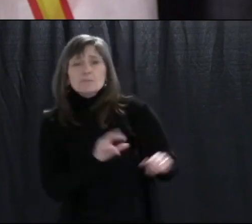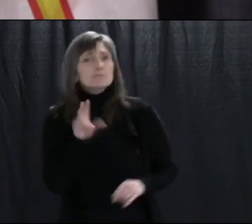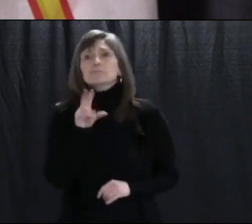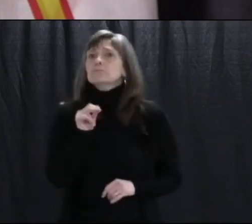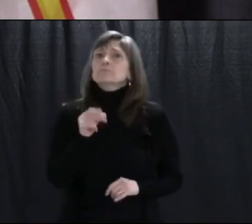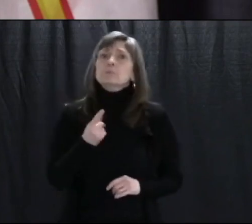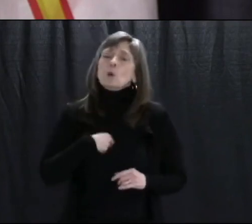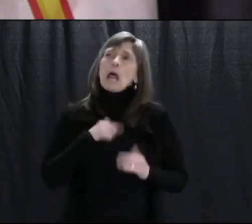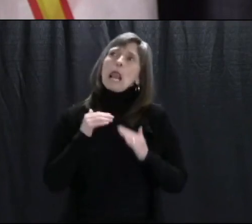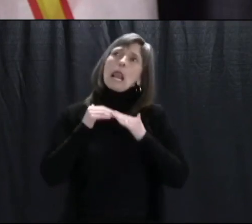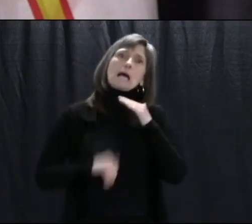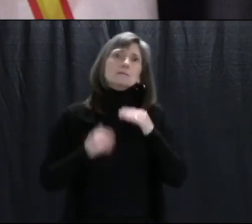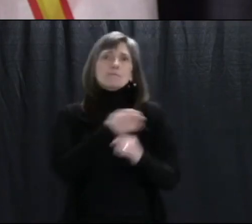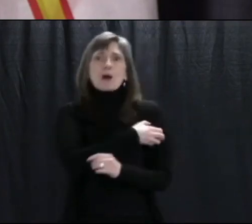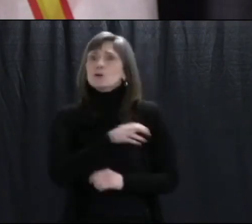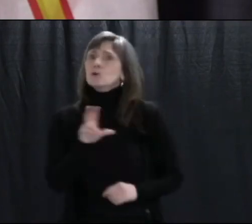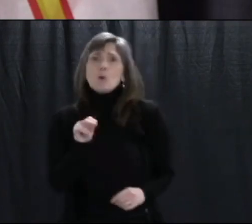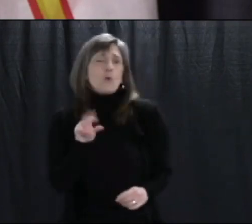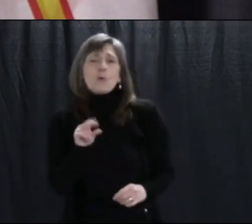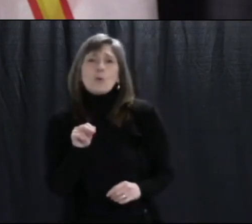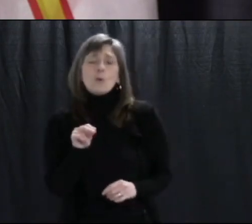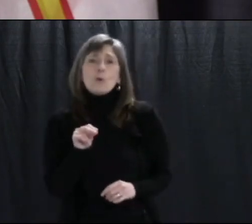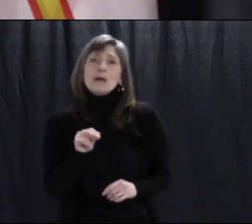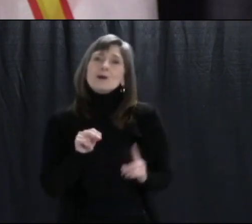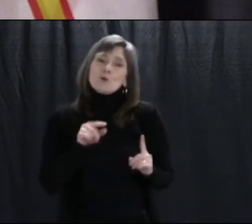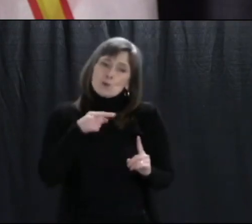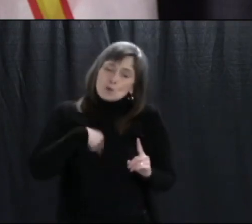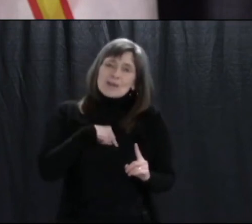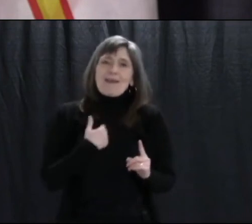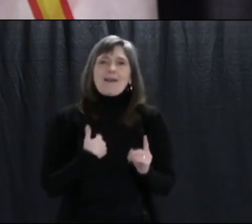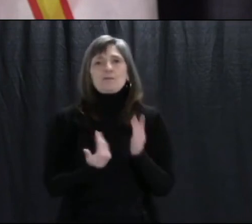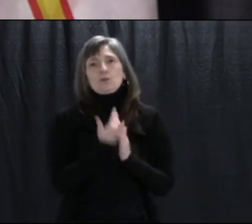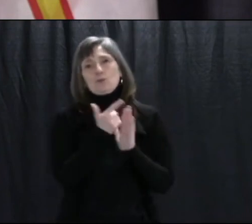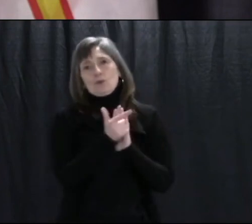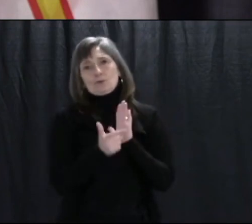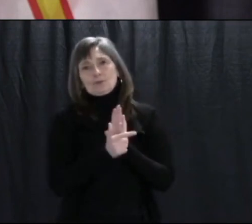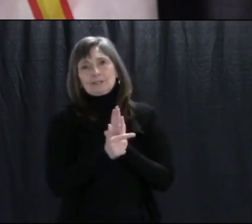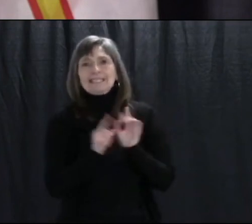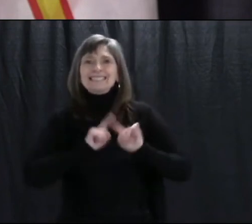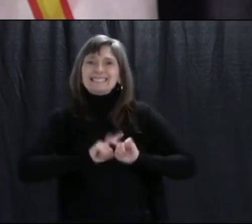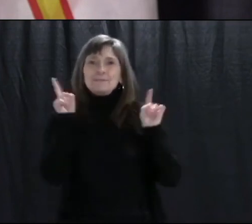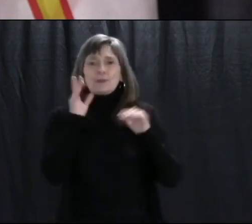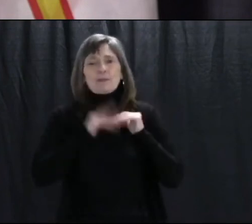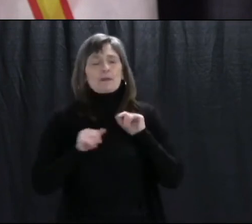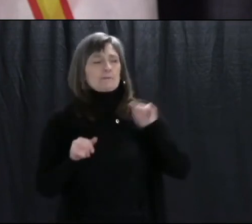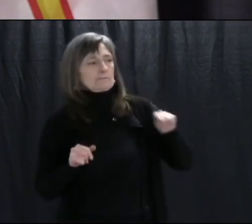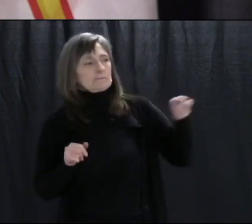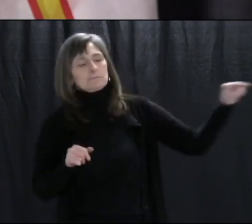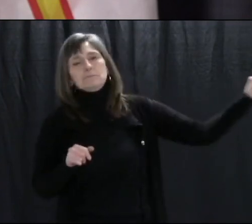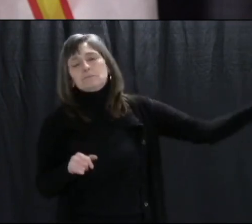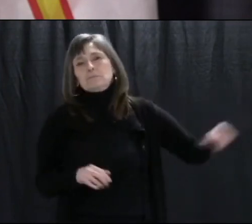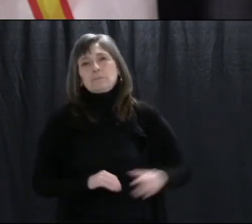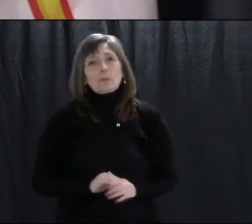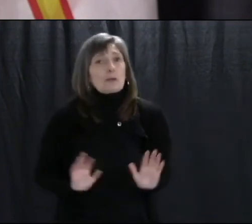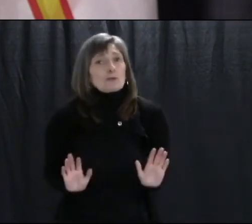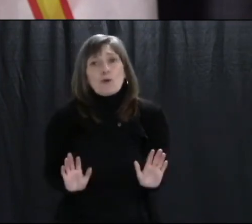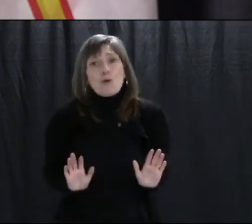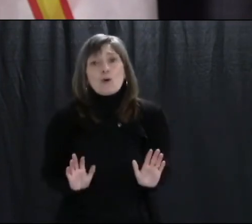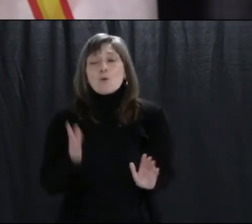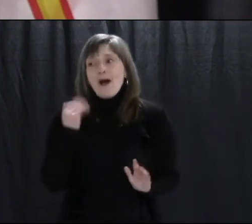less than some other province. We just have legislation in place in our province through the measures that's been taken by the